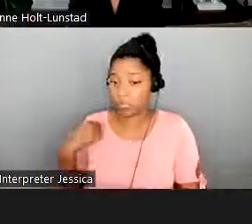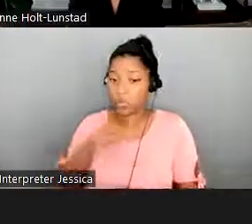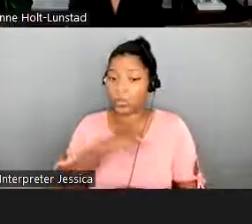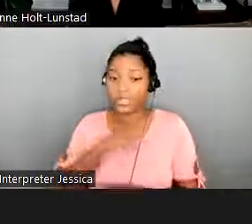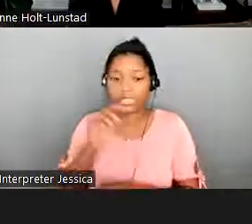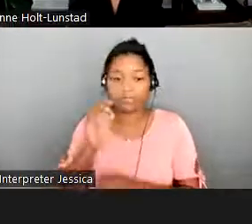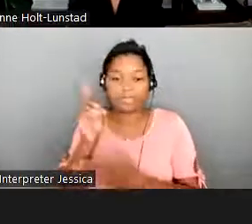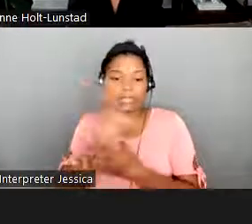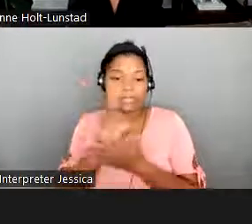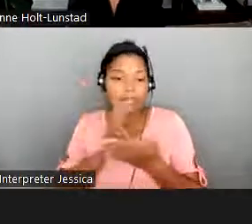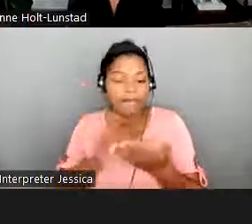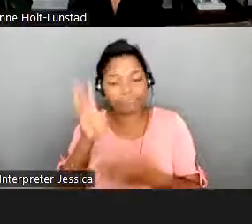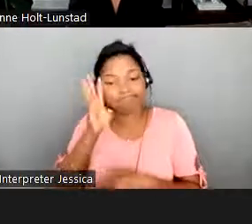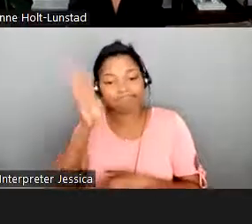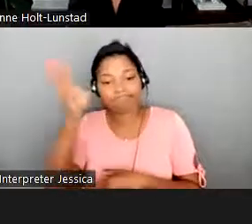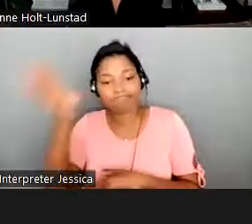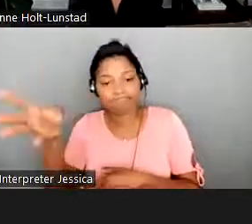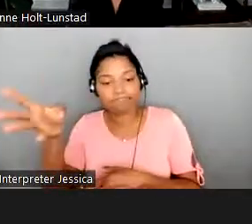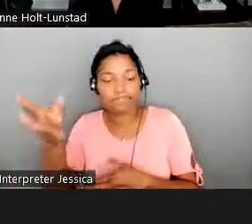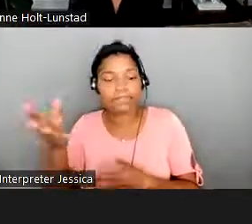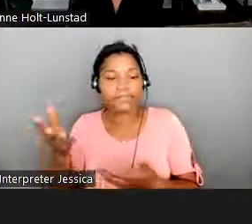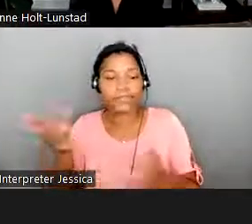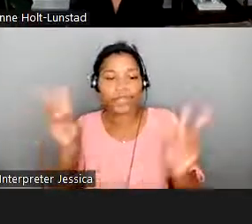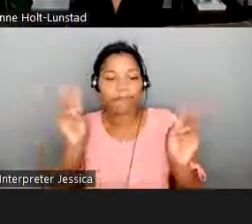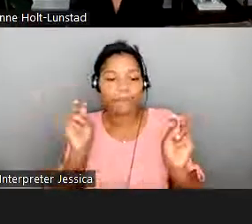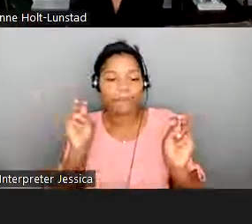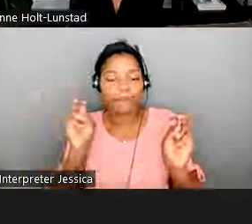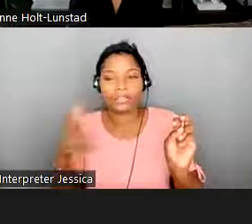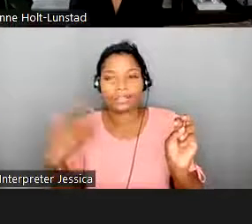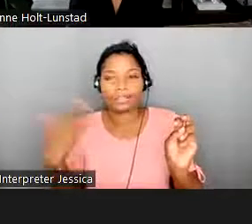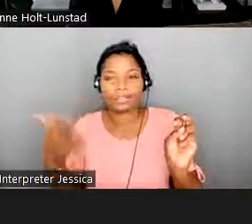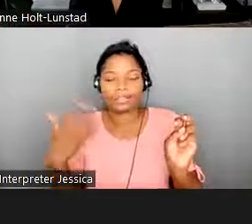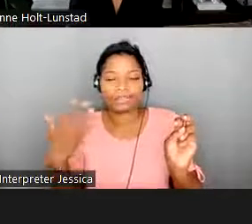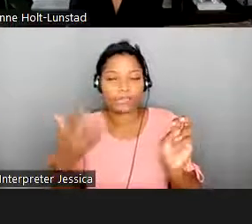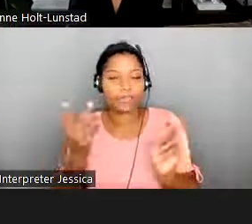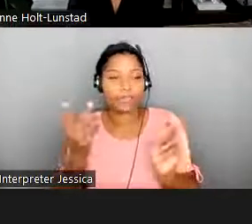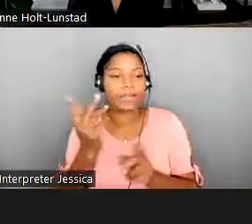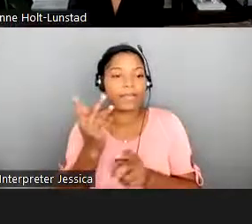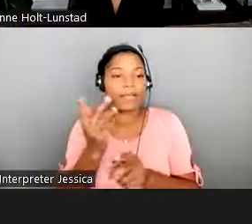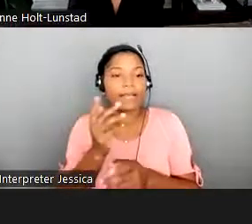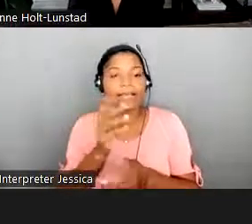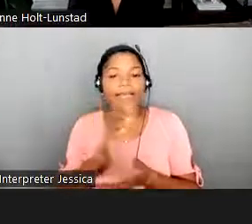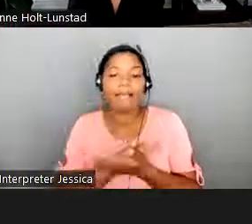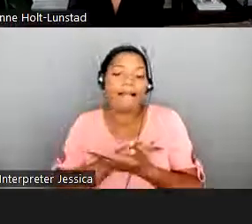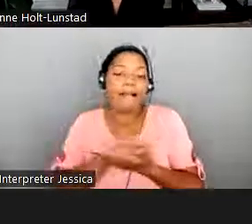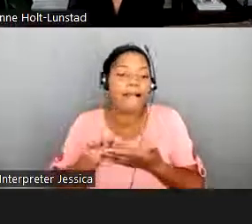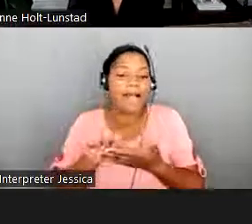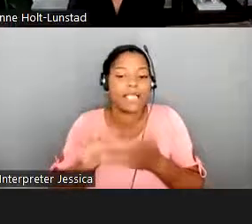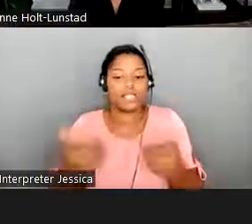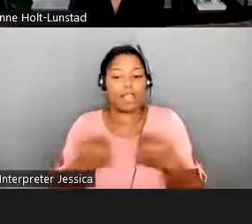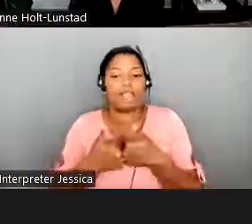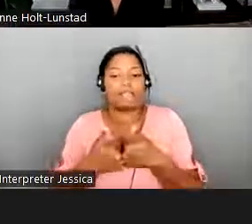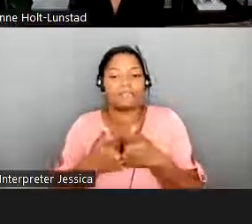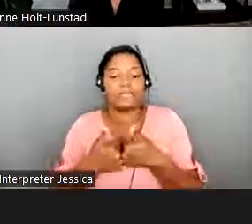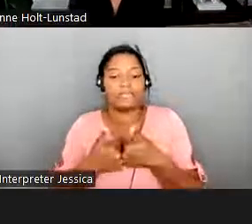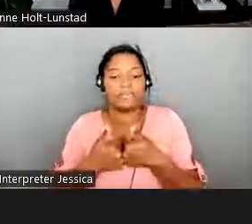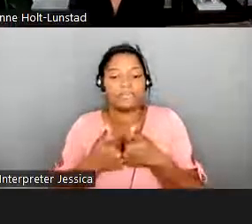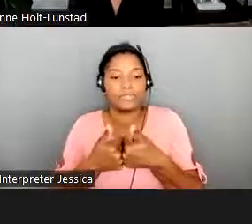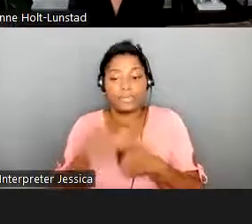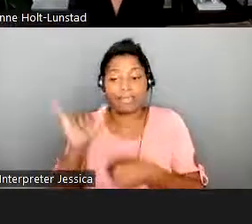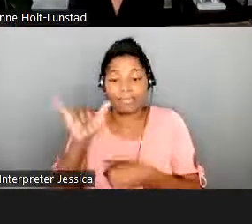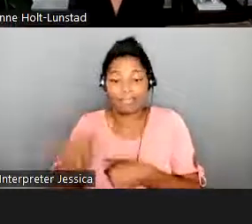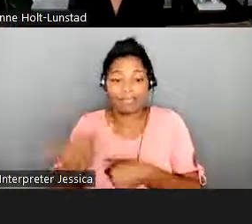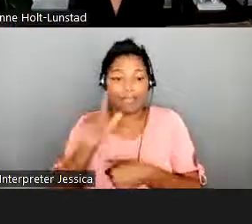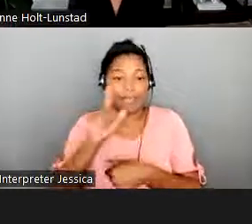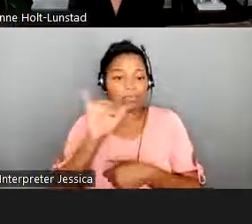designed and conducted what we called the KIND Challenge. This was an